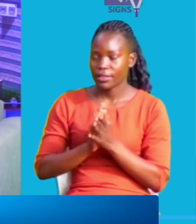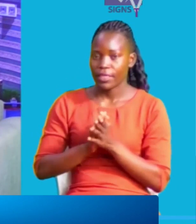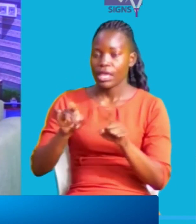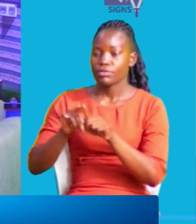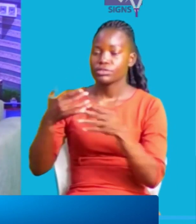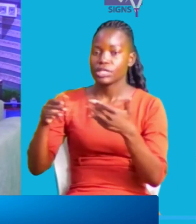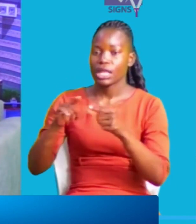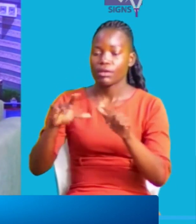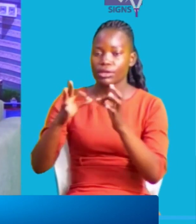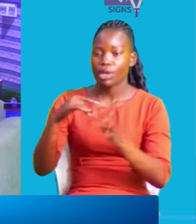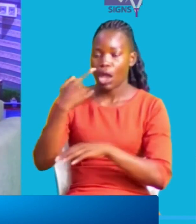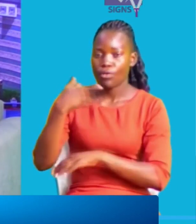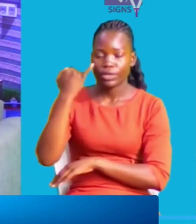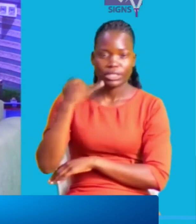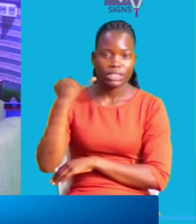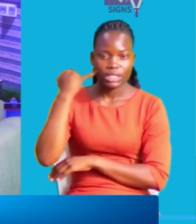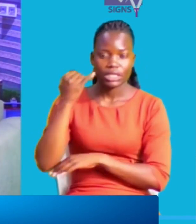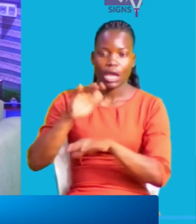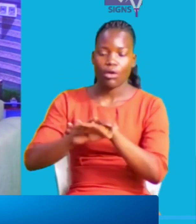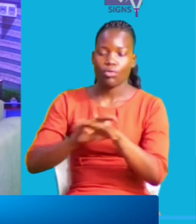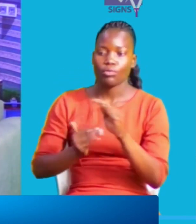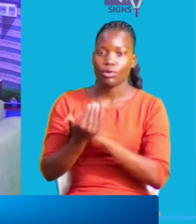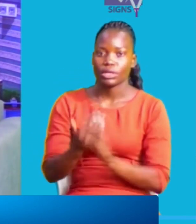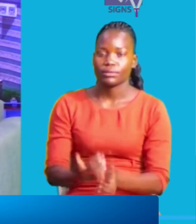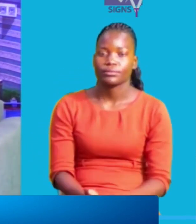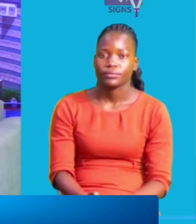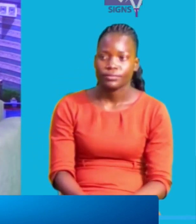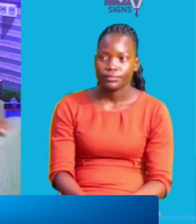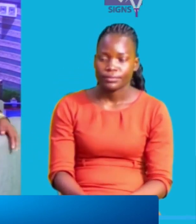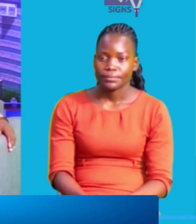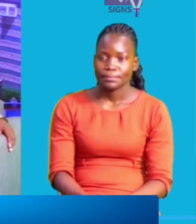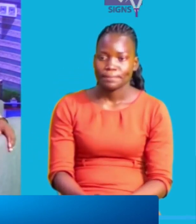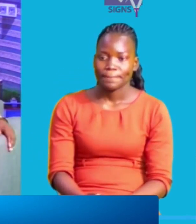show. I've been your host, Alan Hubbard, and sign language interpreter Jedida Wafula. Good morning.